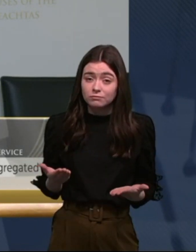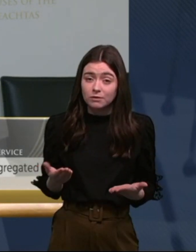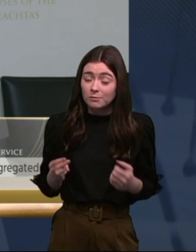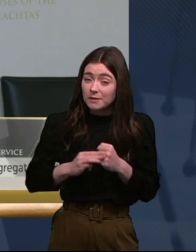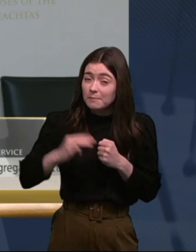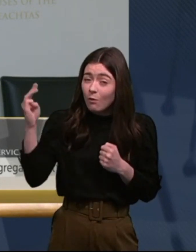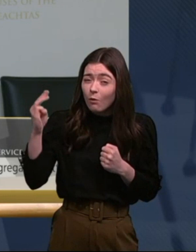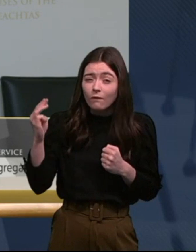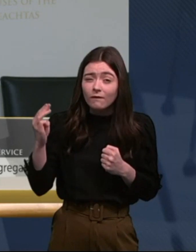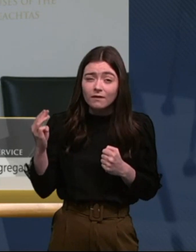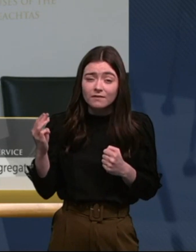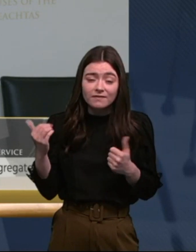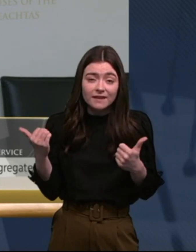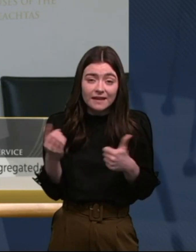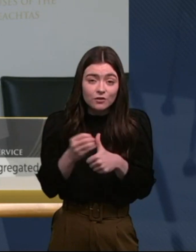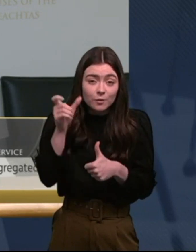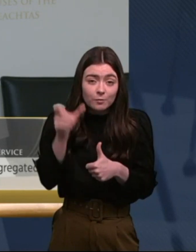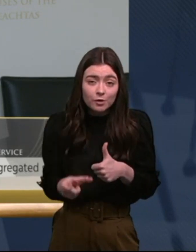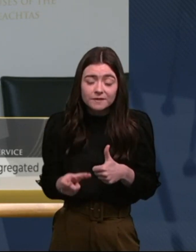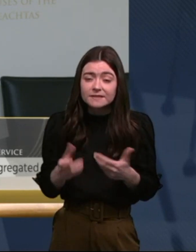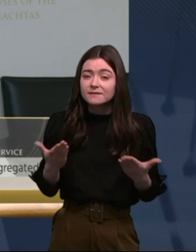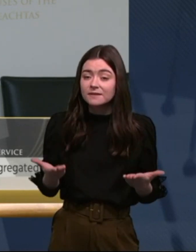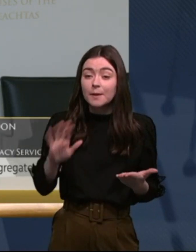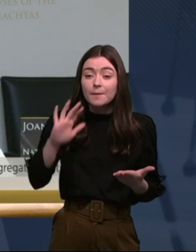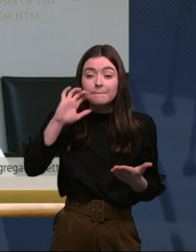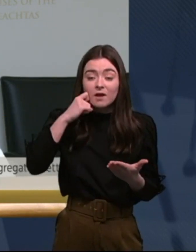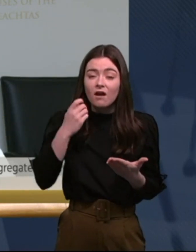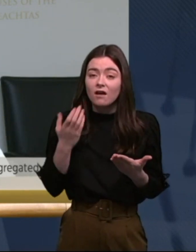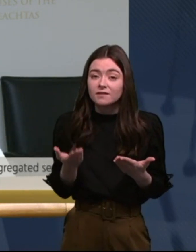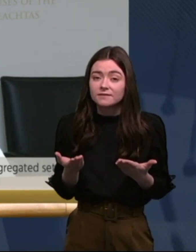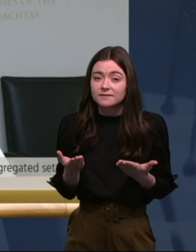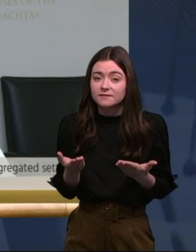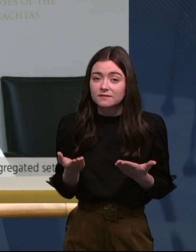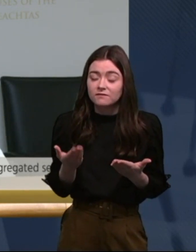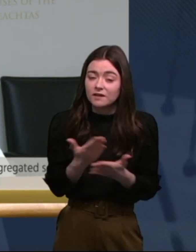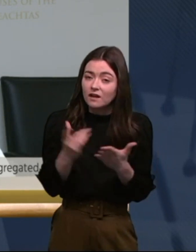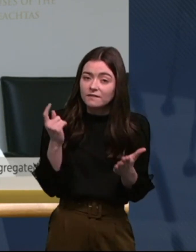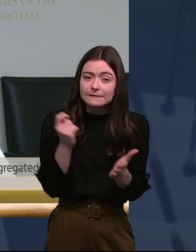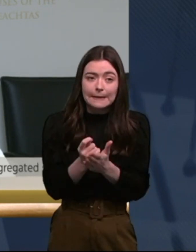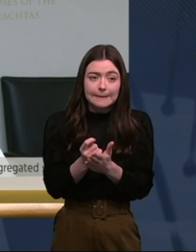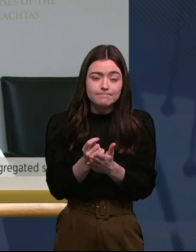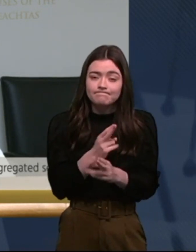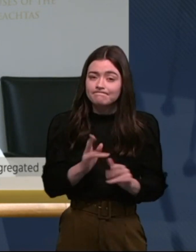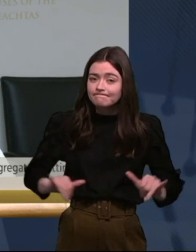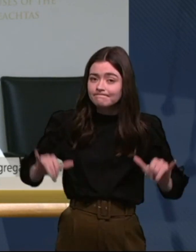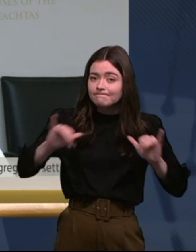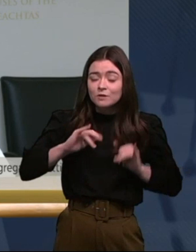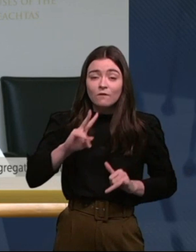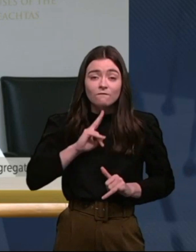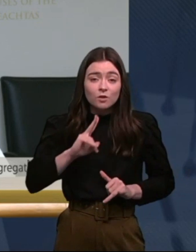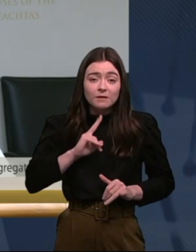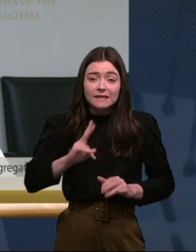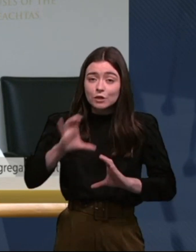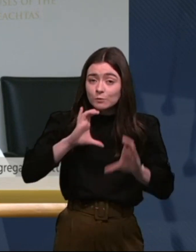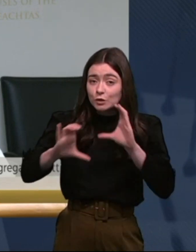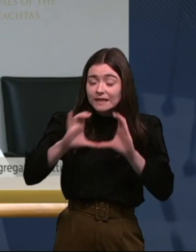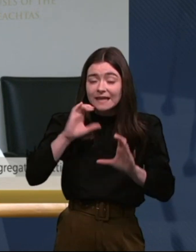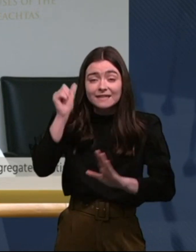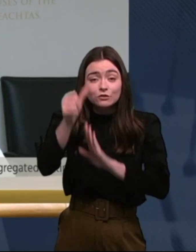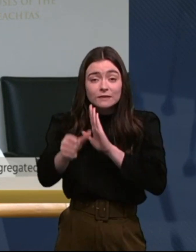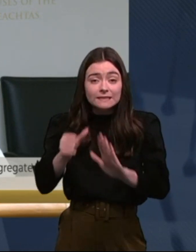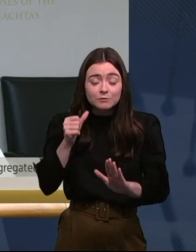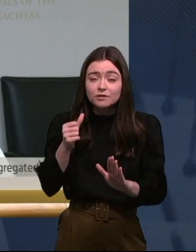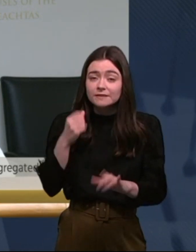more than anybody else, particularly again because of the often inability for them to verbally communicate their